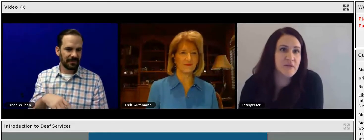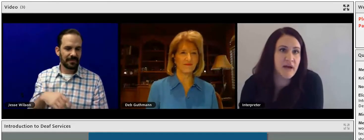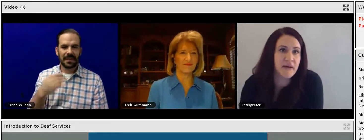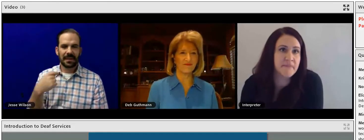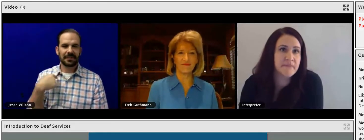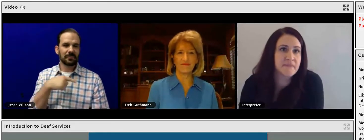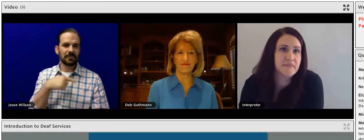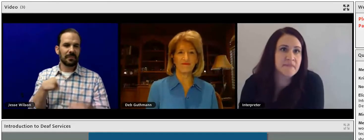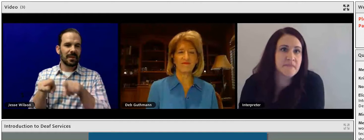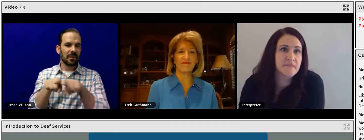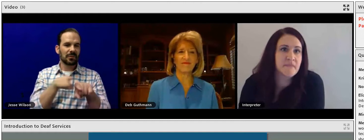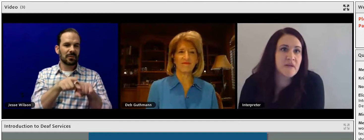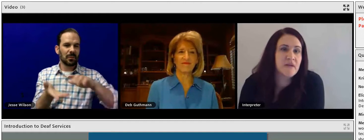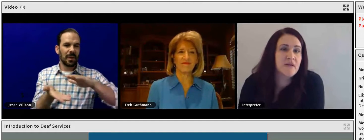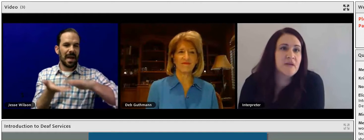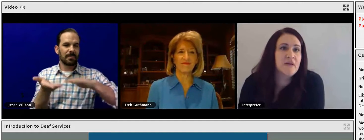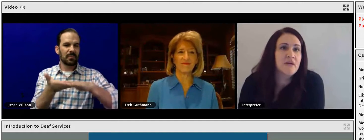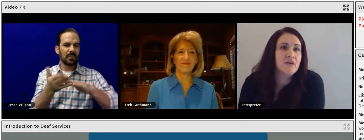San Diego, California.